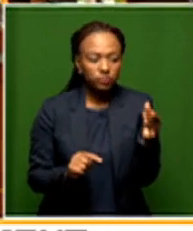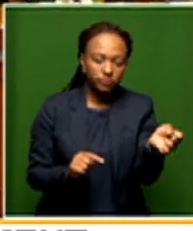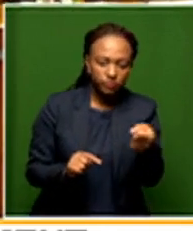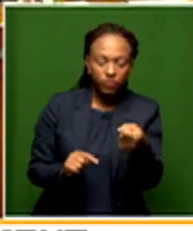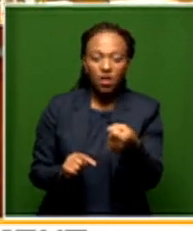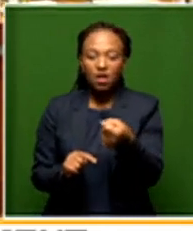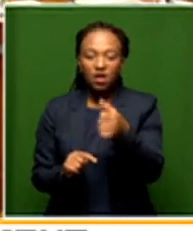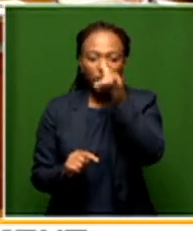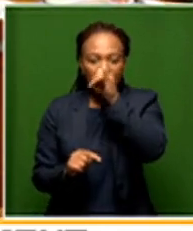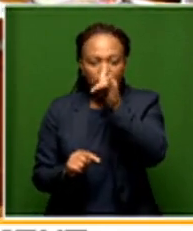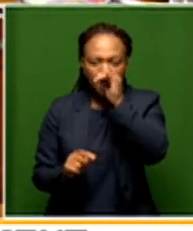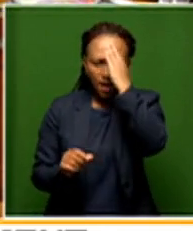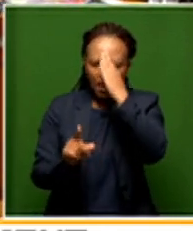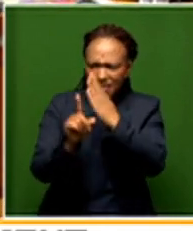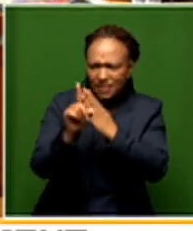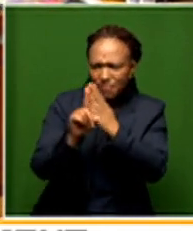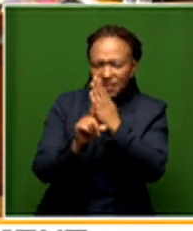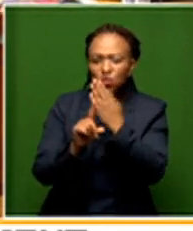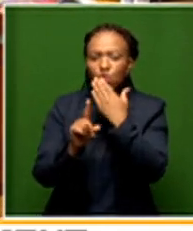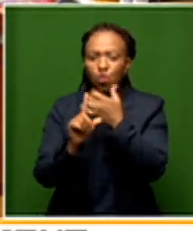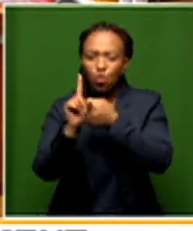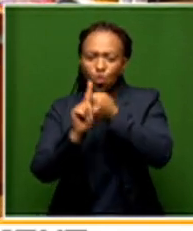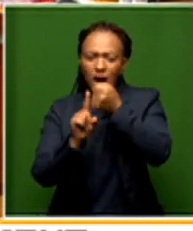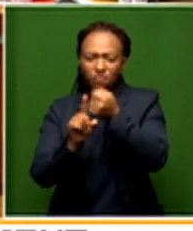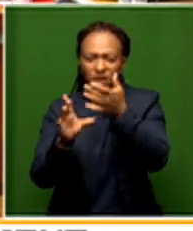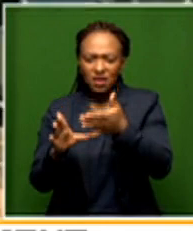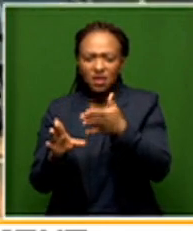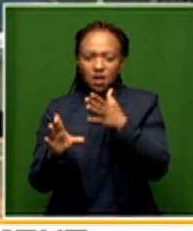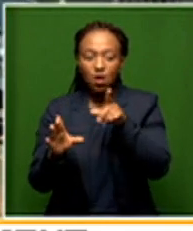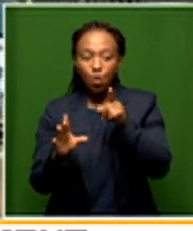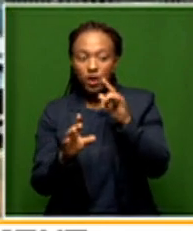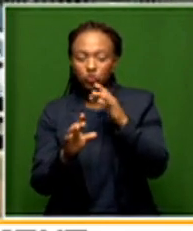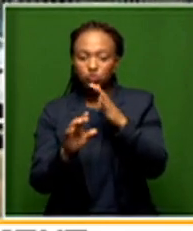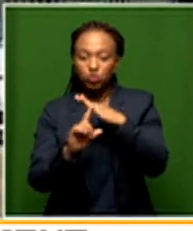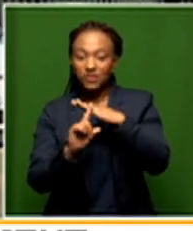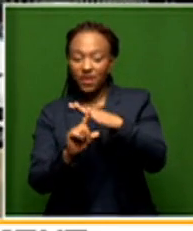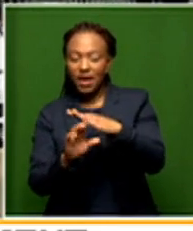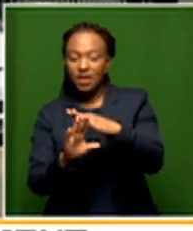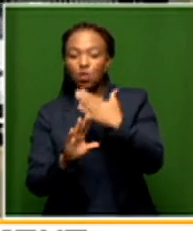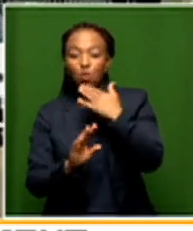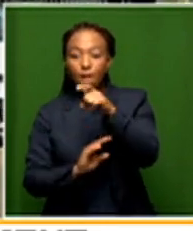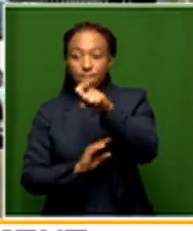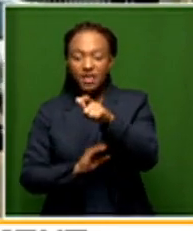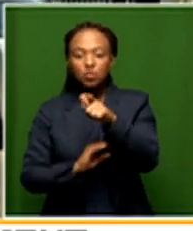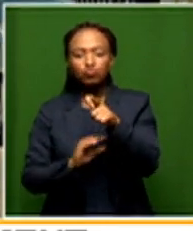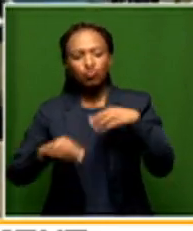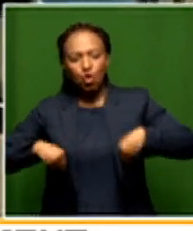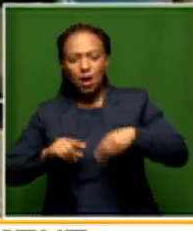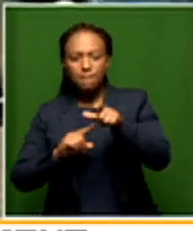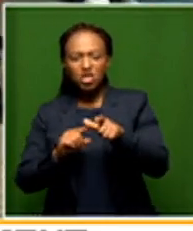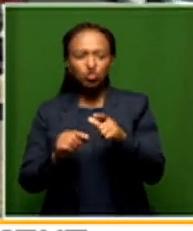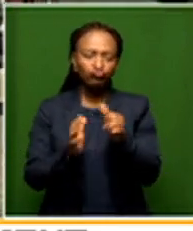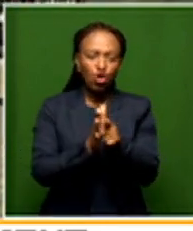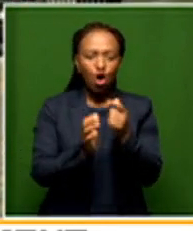law specialist advocate who is retained to defend a corrupt person. And as we know,